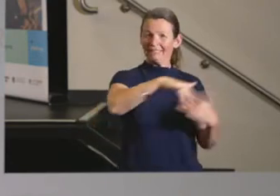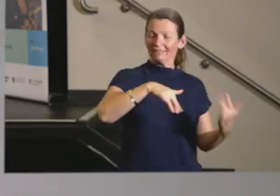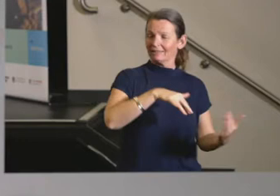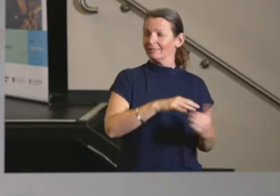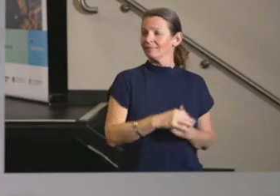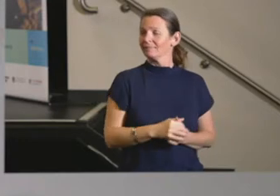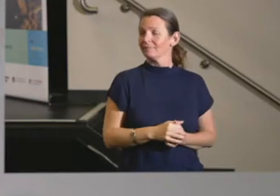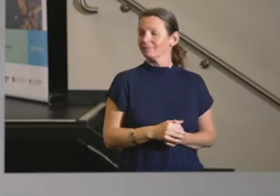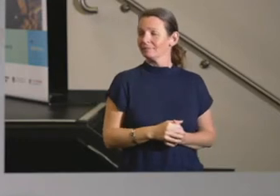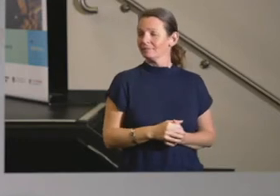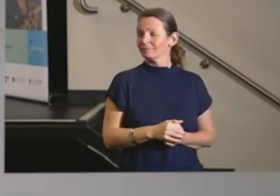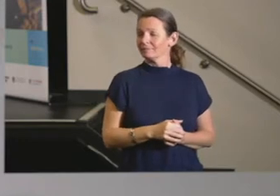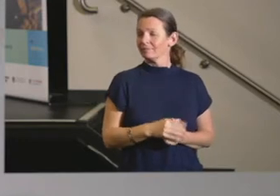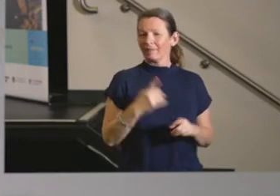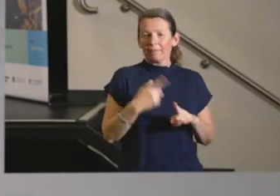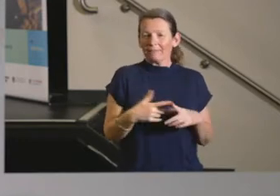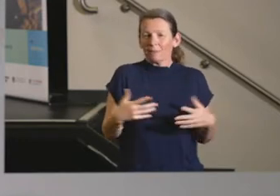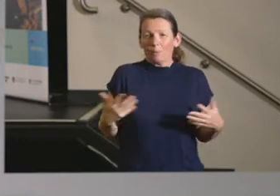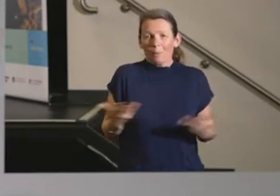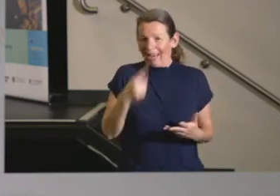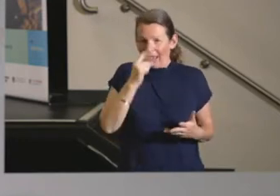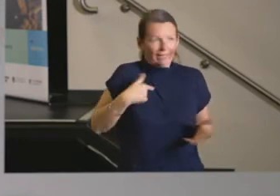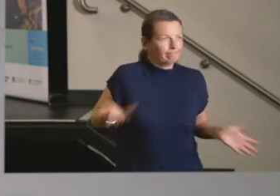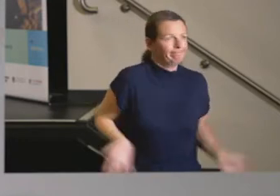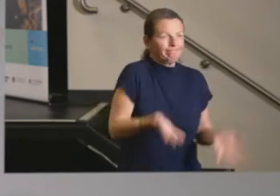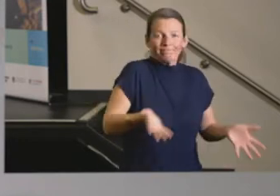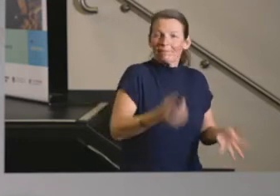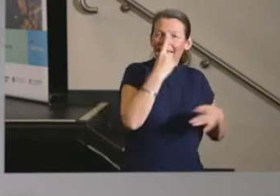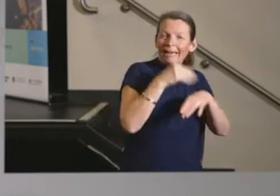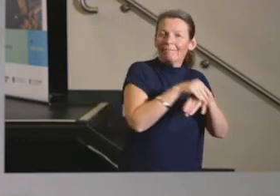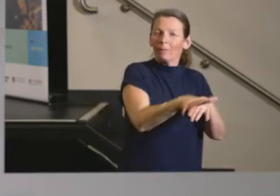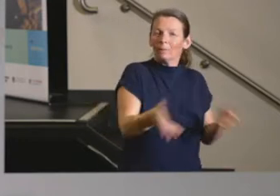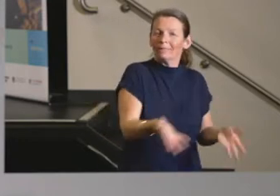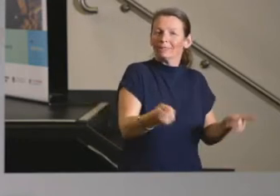and where I can mobilize and influence.